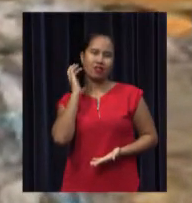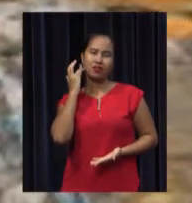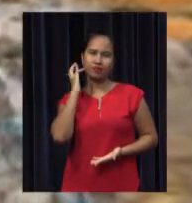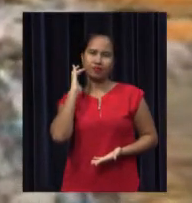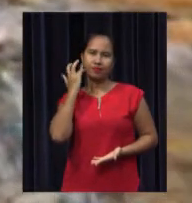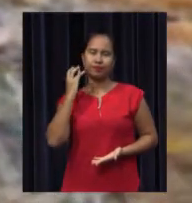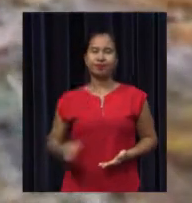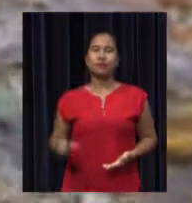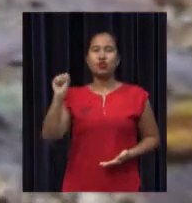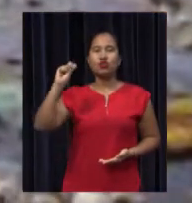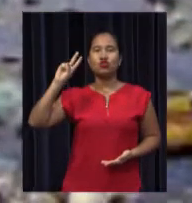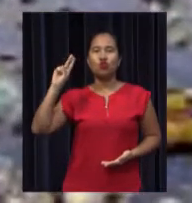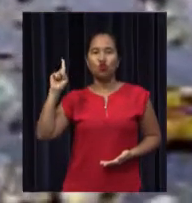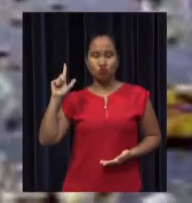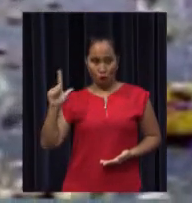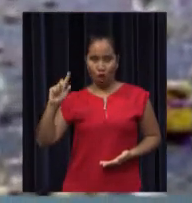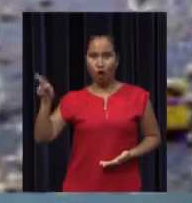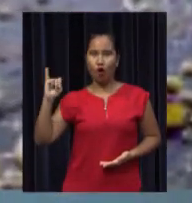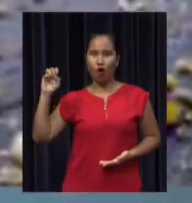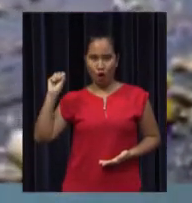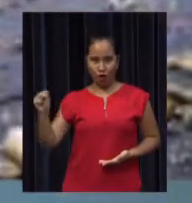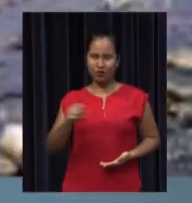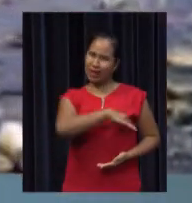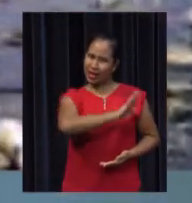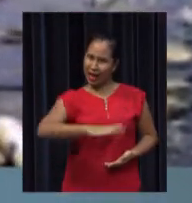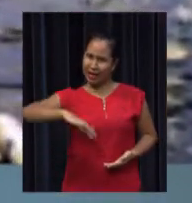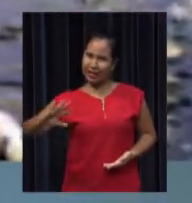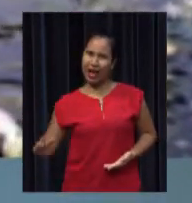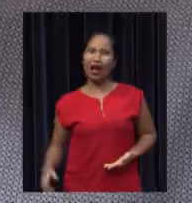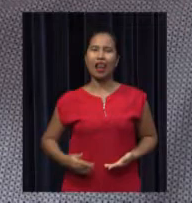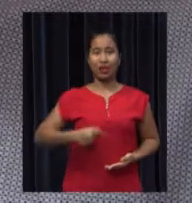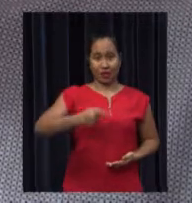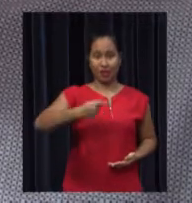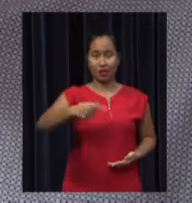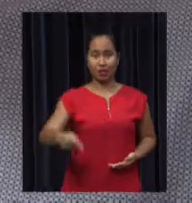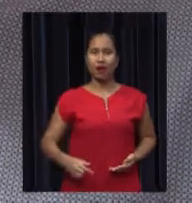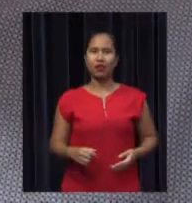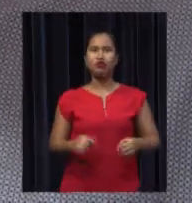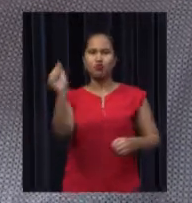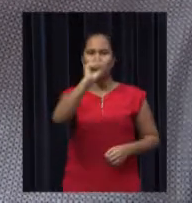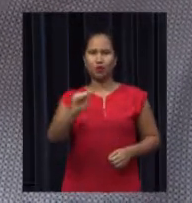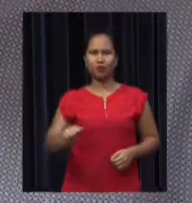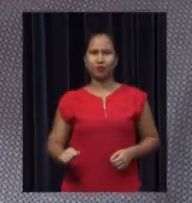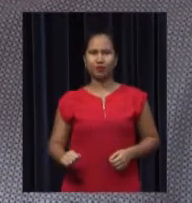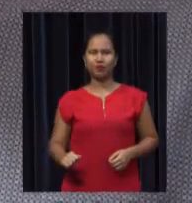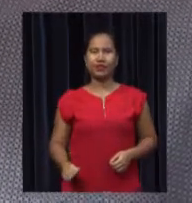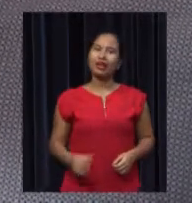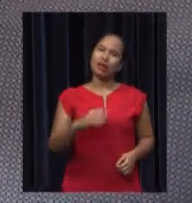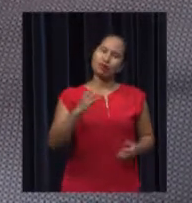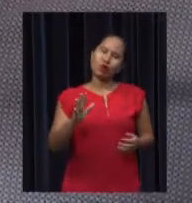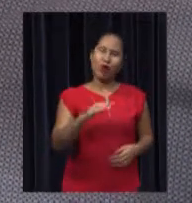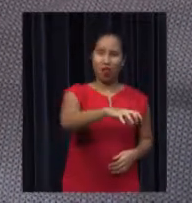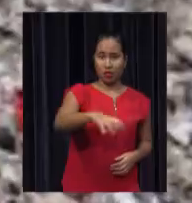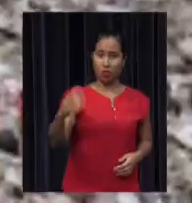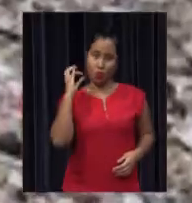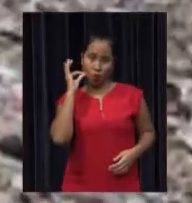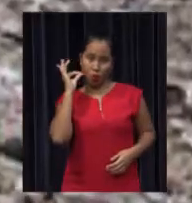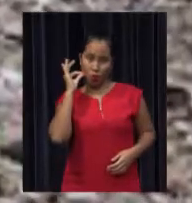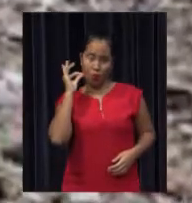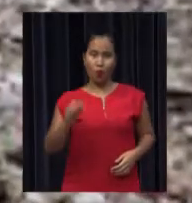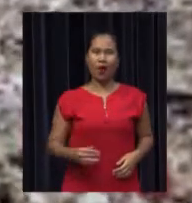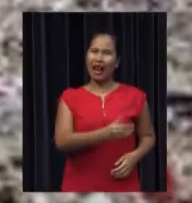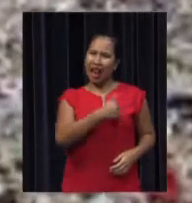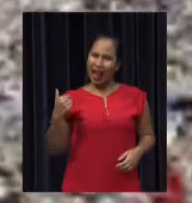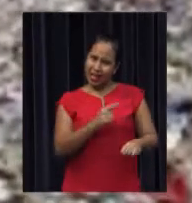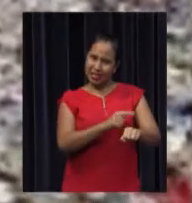areas. Sluices, sewages, and canals are regularly maintained. That some neighborhoods are submerged for